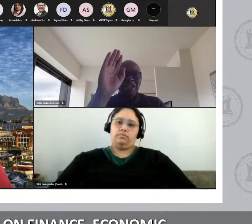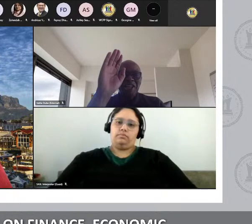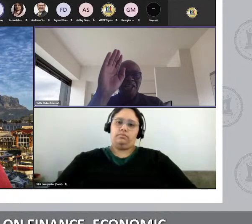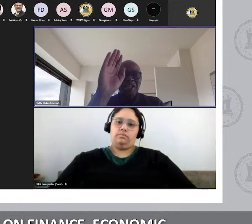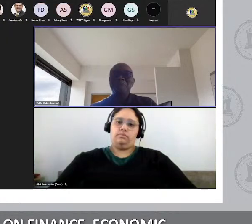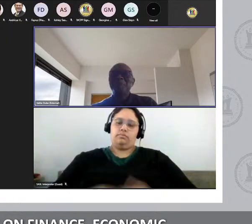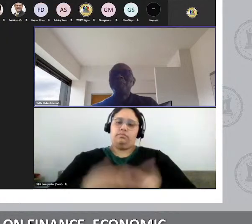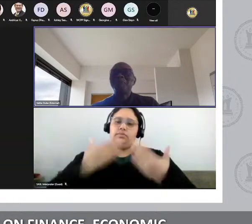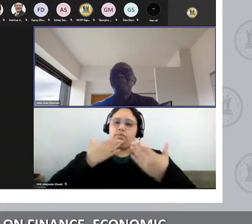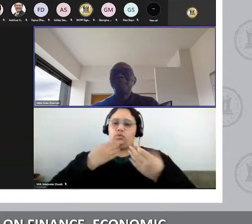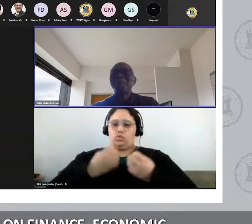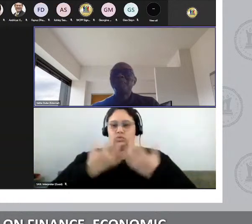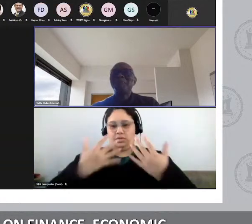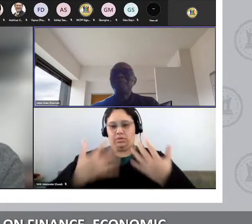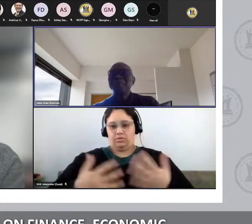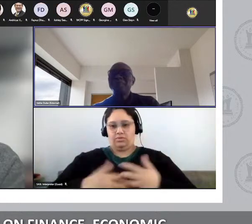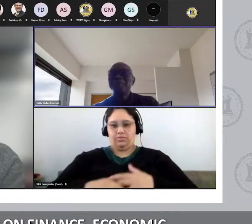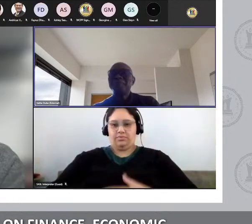Thank you. Thank you very much.